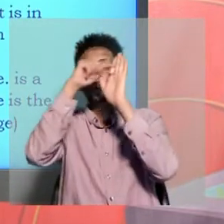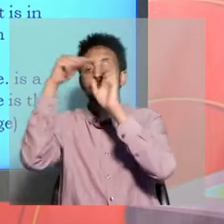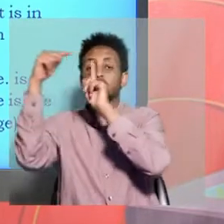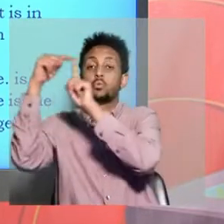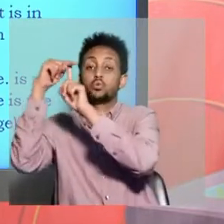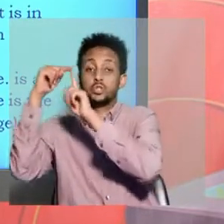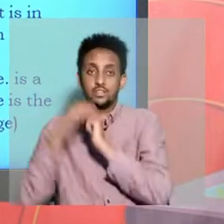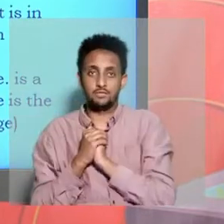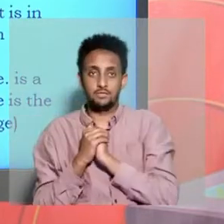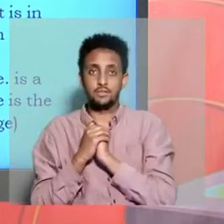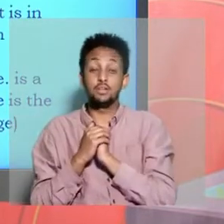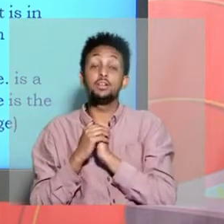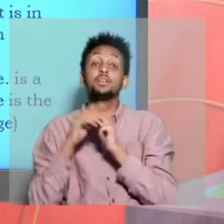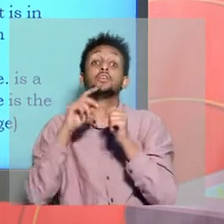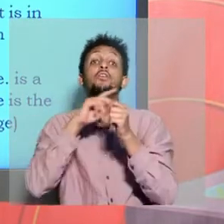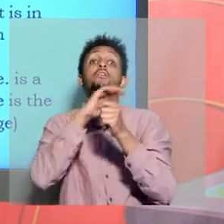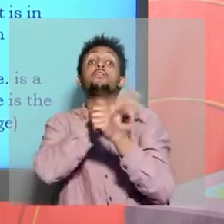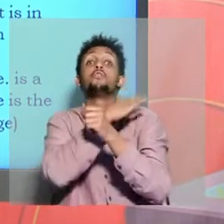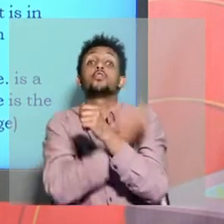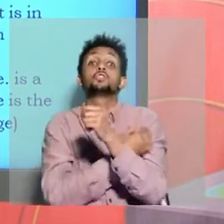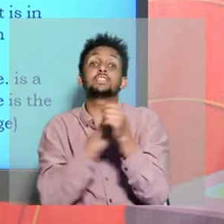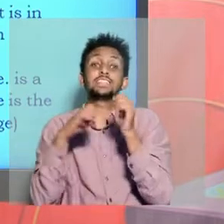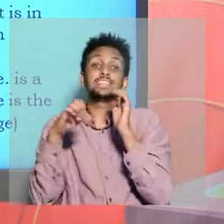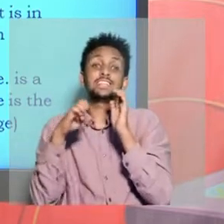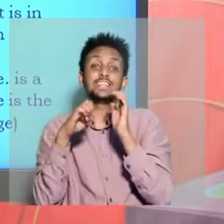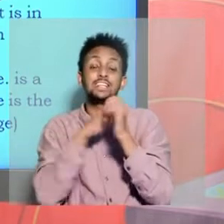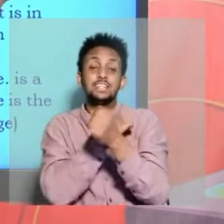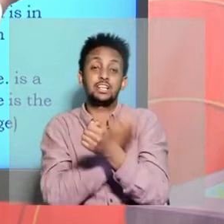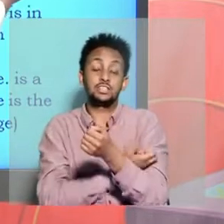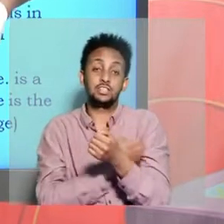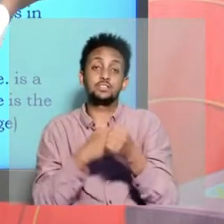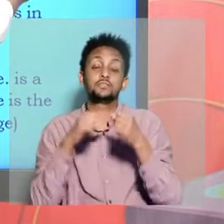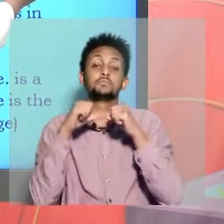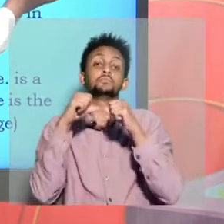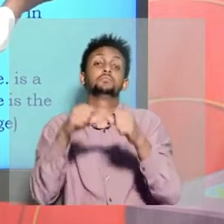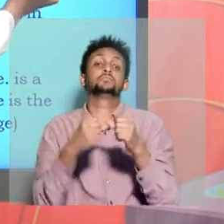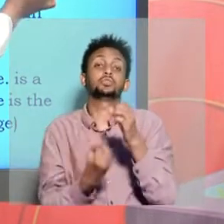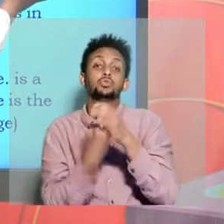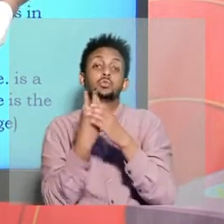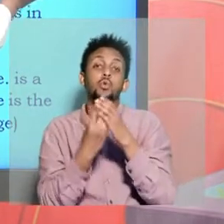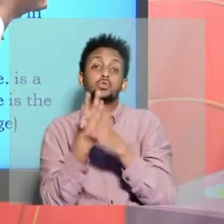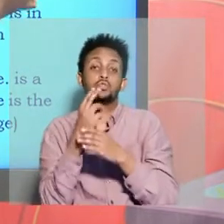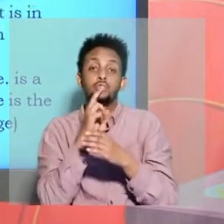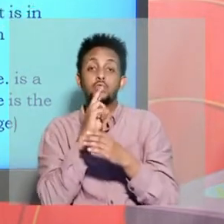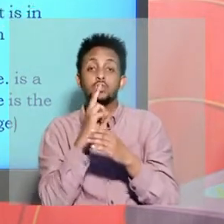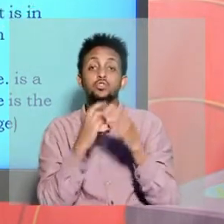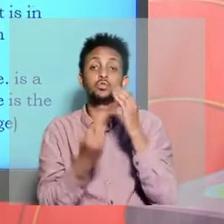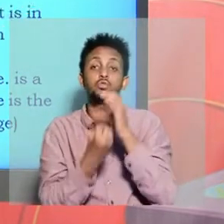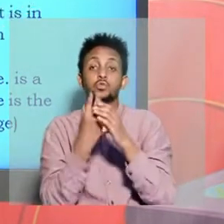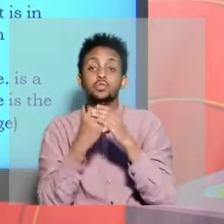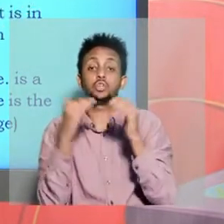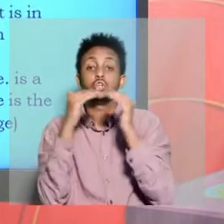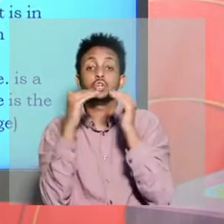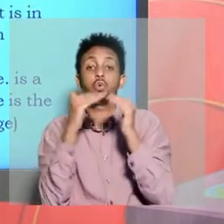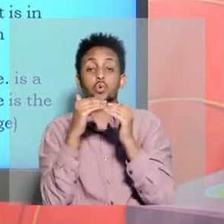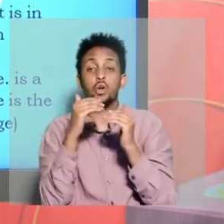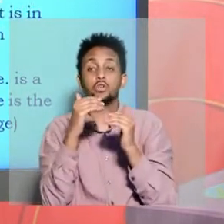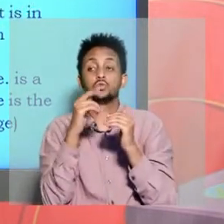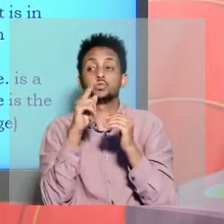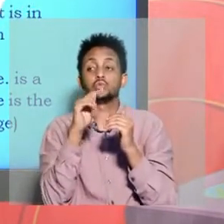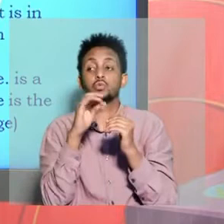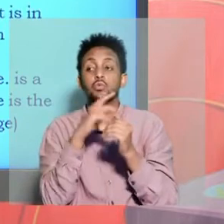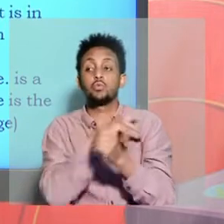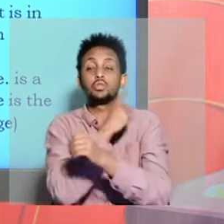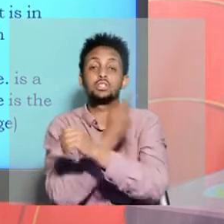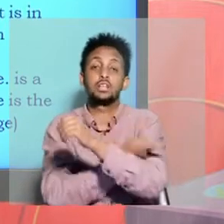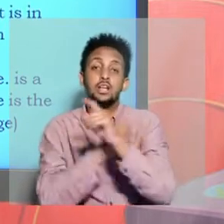works, and it stores energy as far as that the source, the voltage of the source, is equals to the